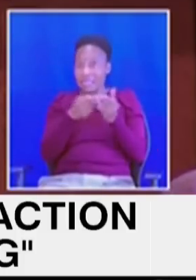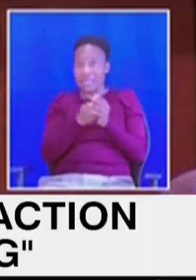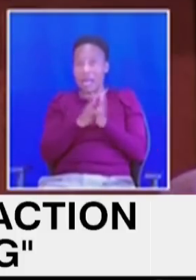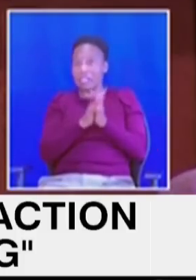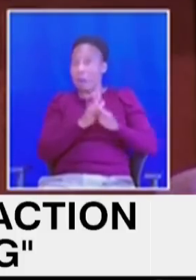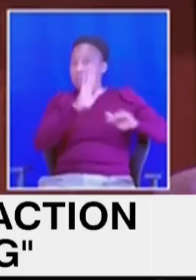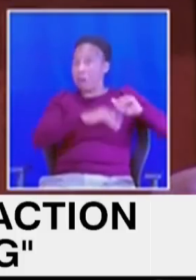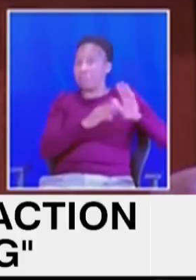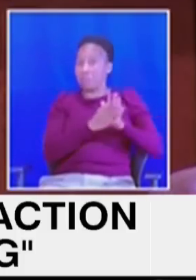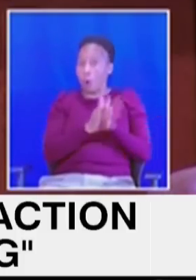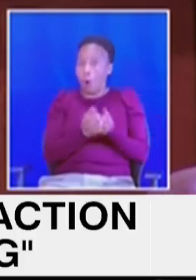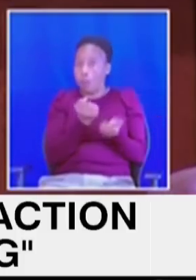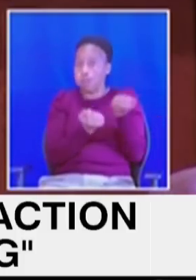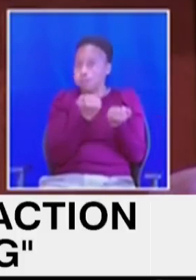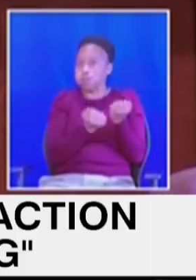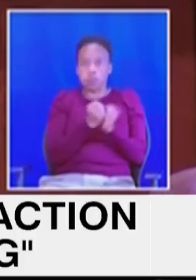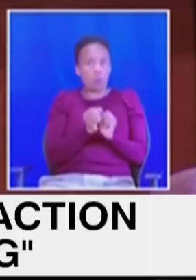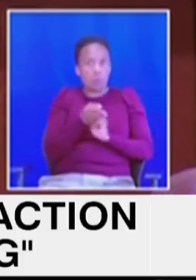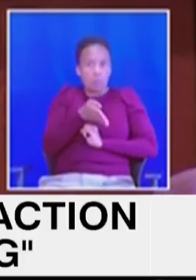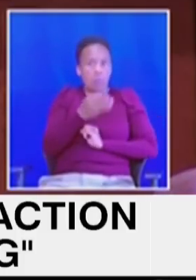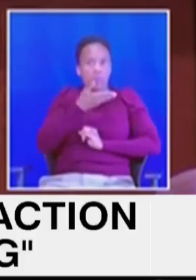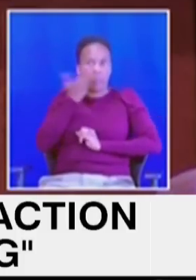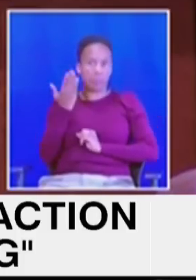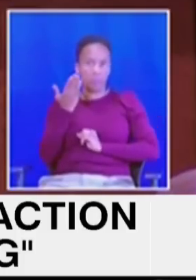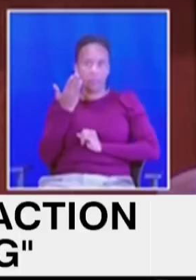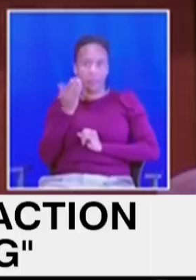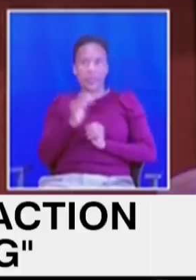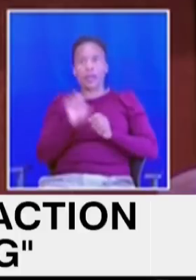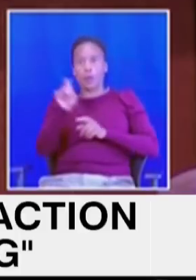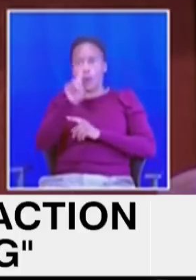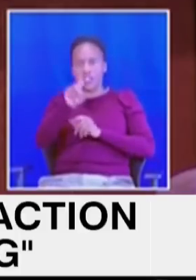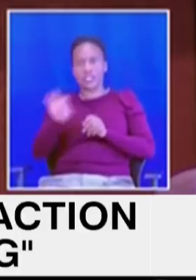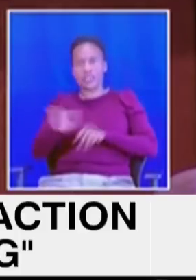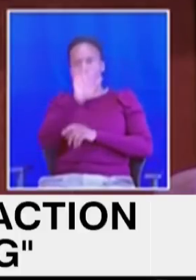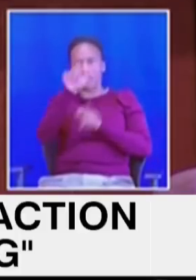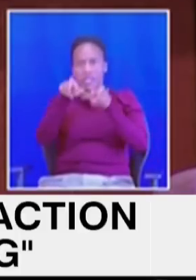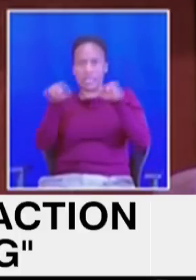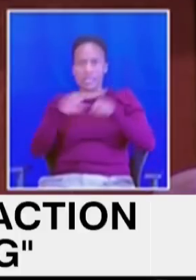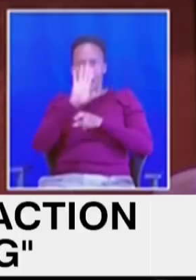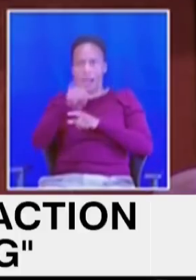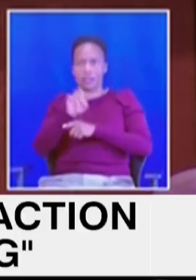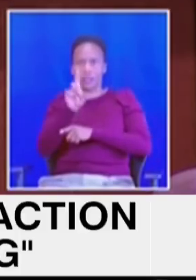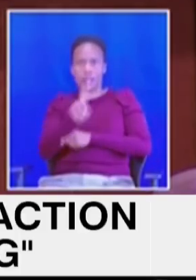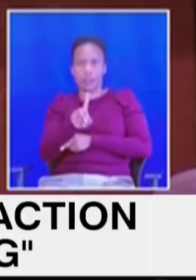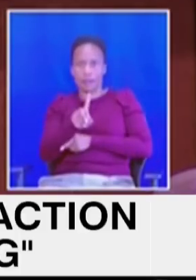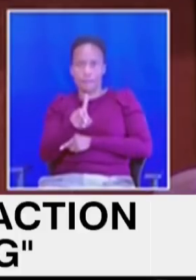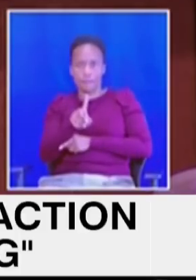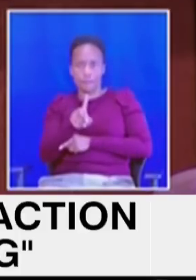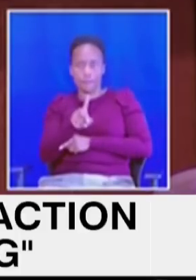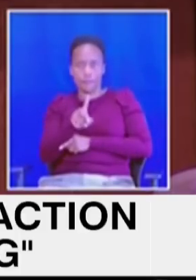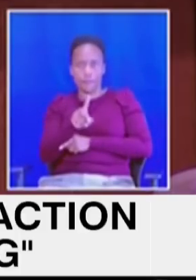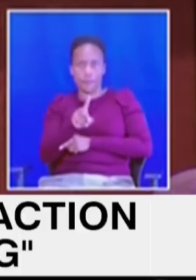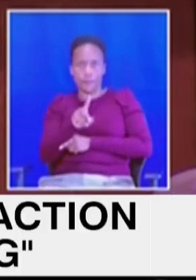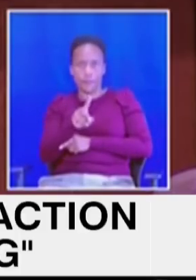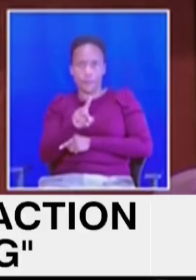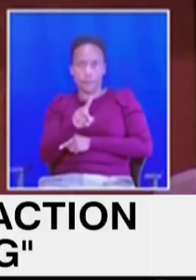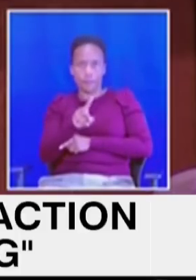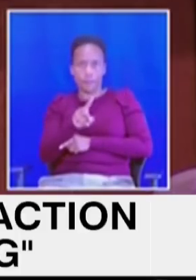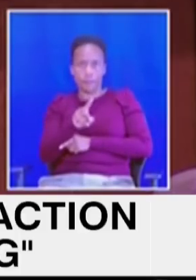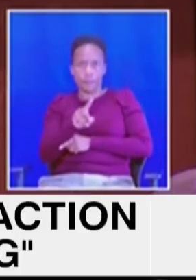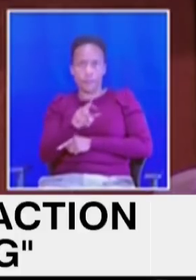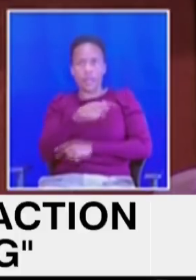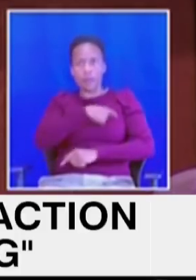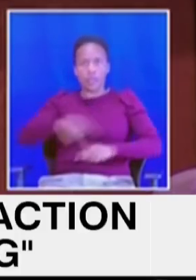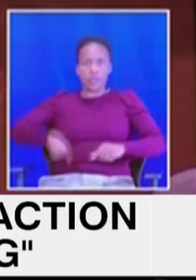not being seen to be prosecuted. The questions that South Africans are asking are, when will President Ramaphosa